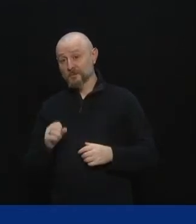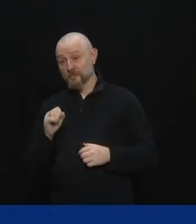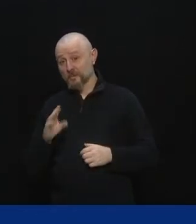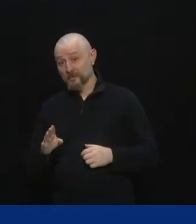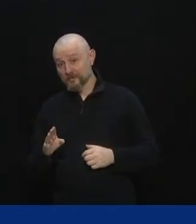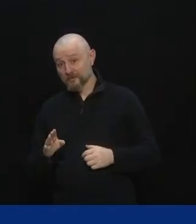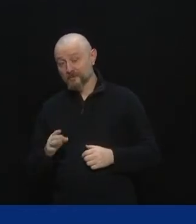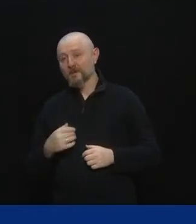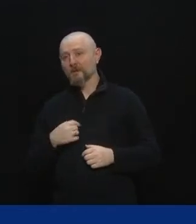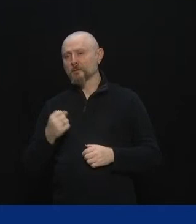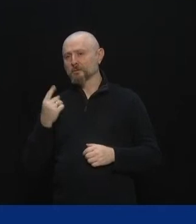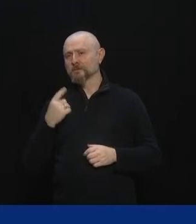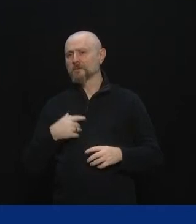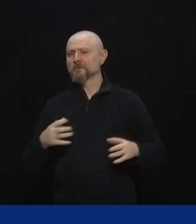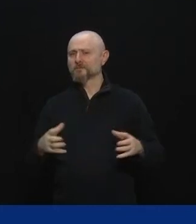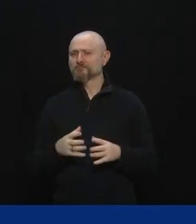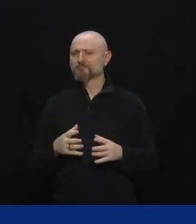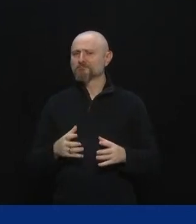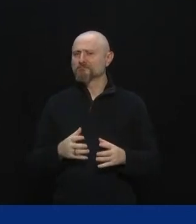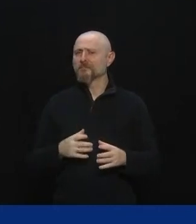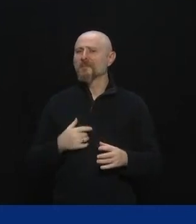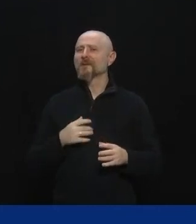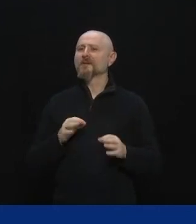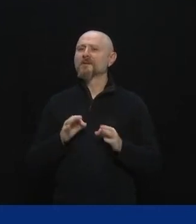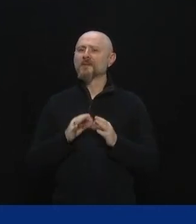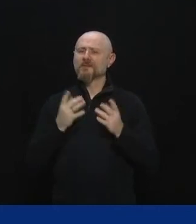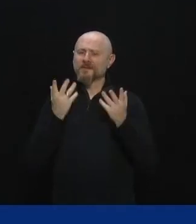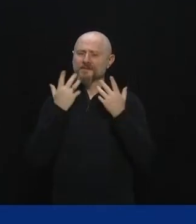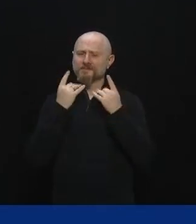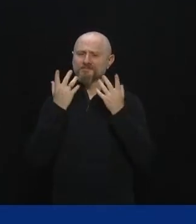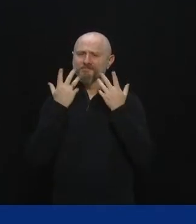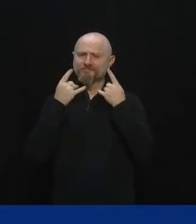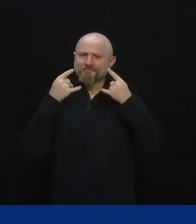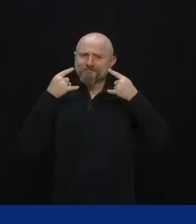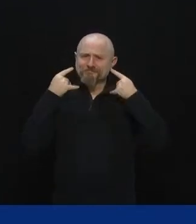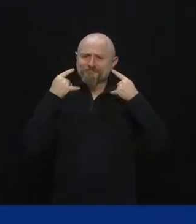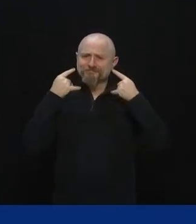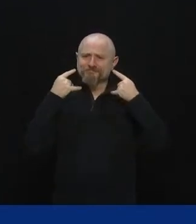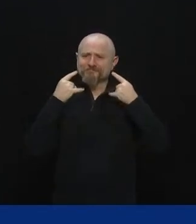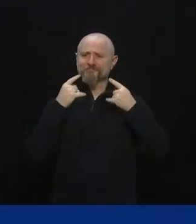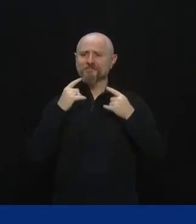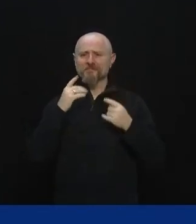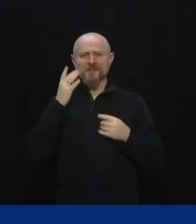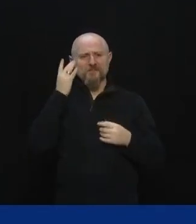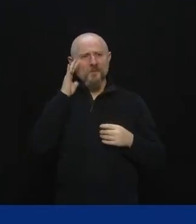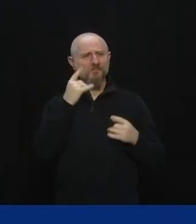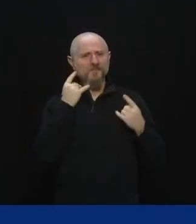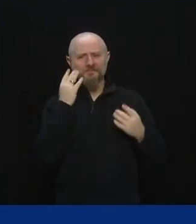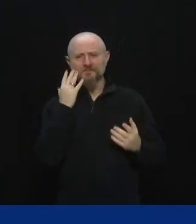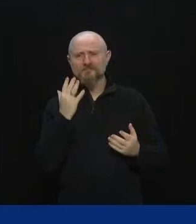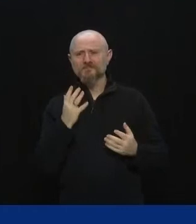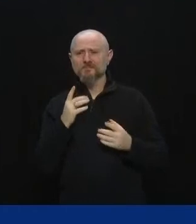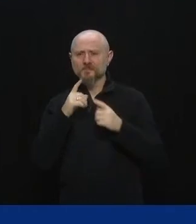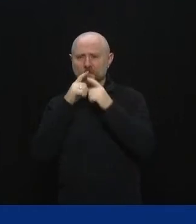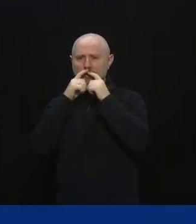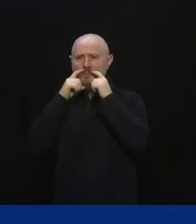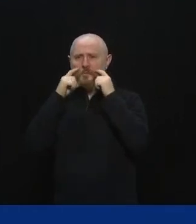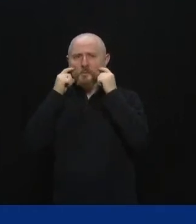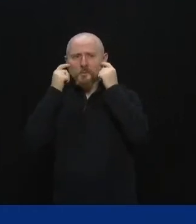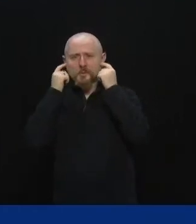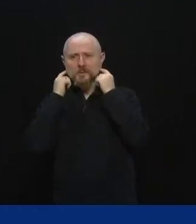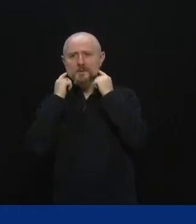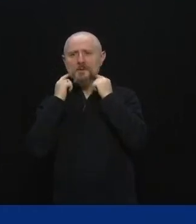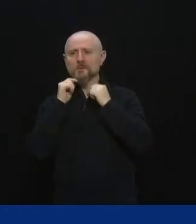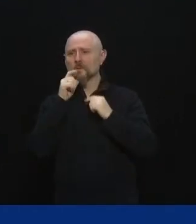desire to do this, keep your masks on, wear the smart masks, the ones that are more fitted, which are not as much fun, and they